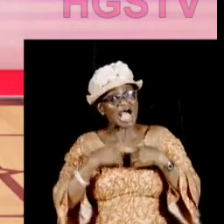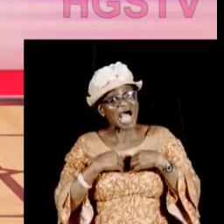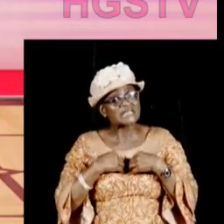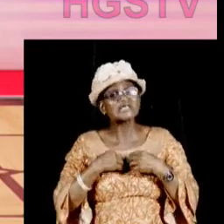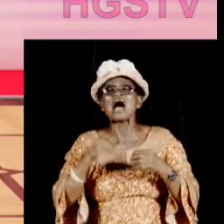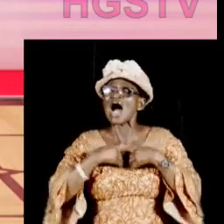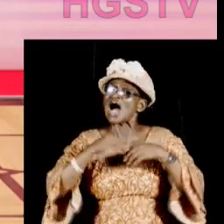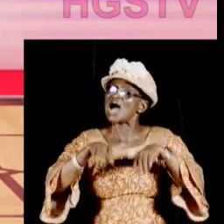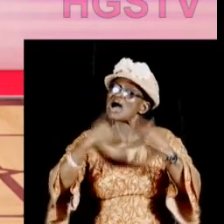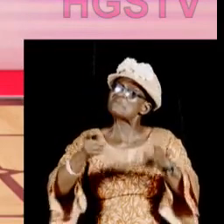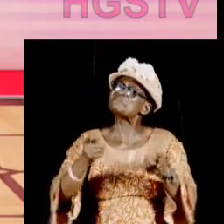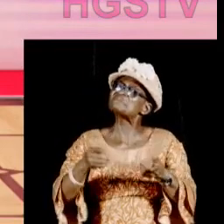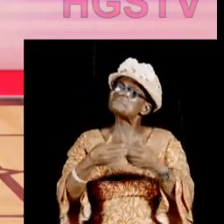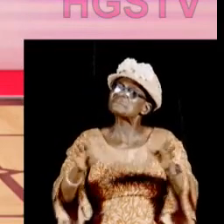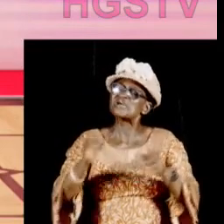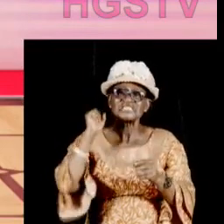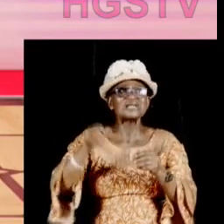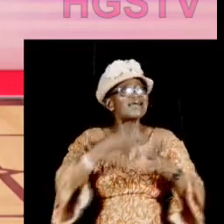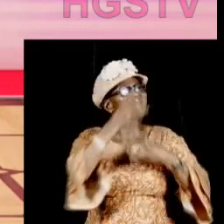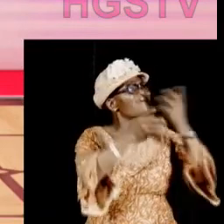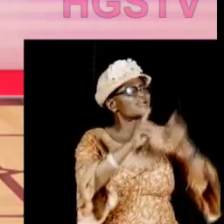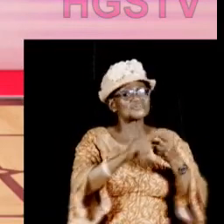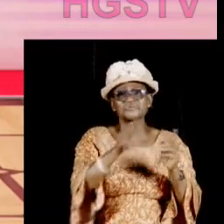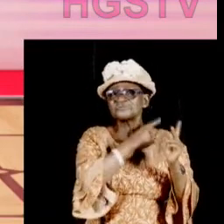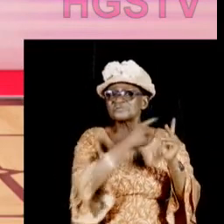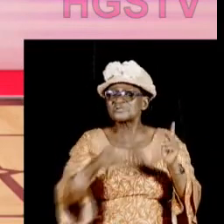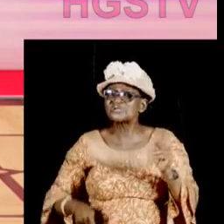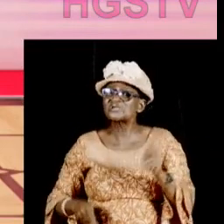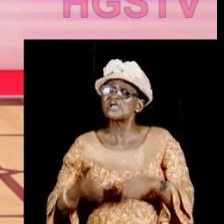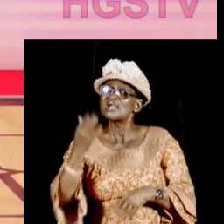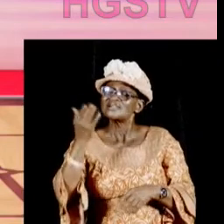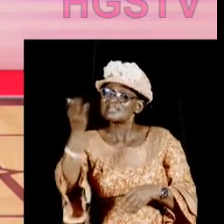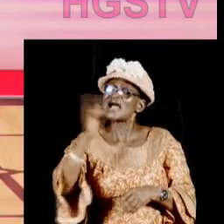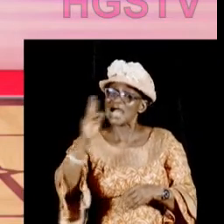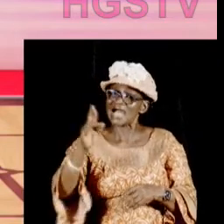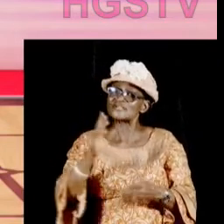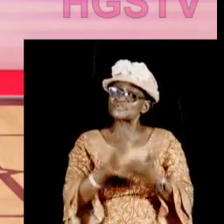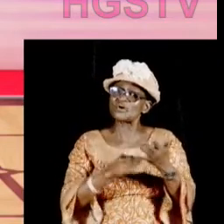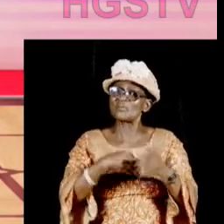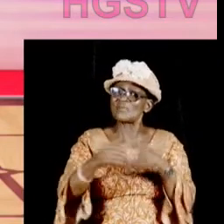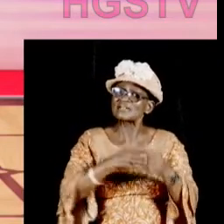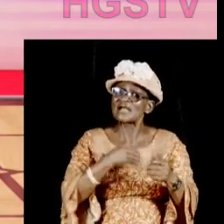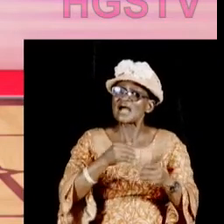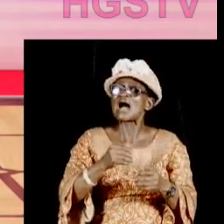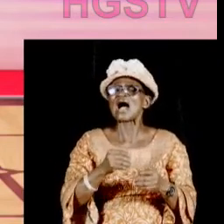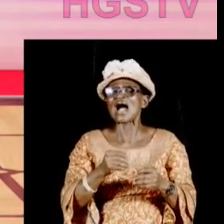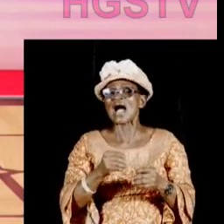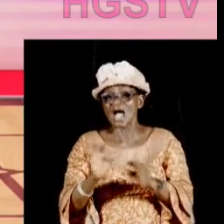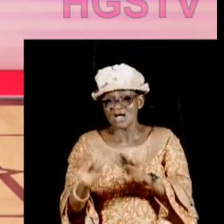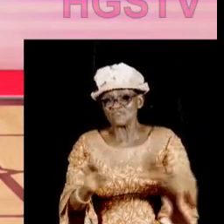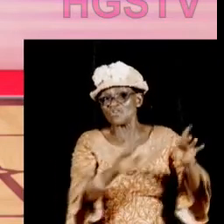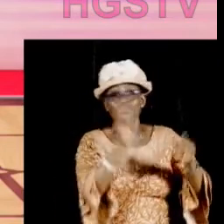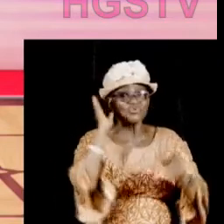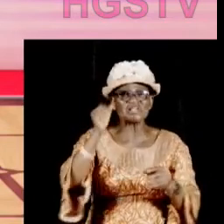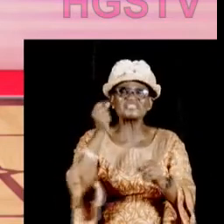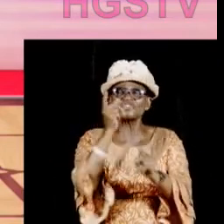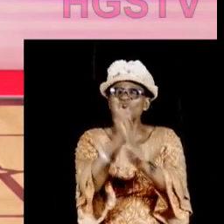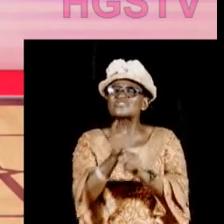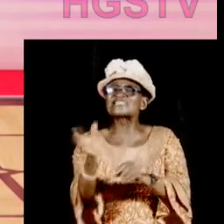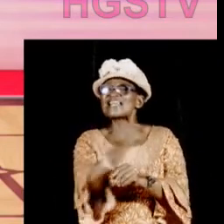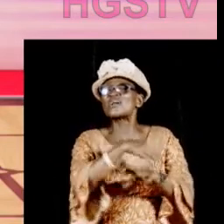She had to cry to the king. There are some cases, floor will just take a whole house.